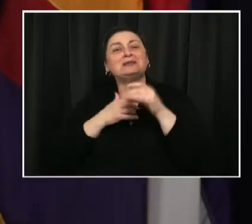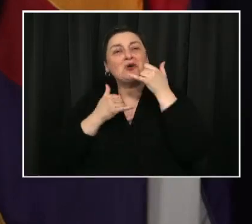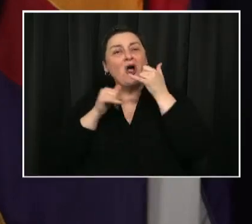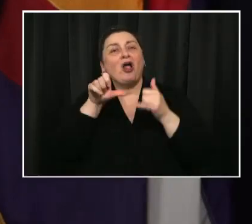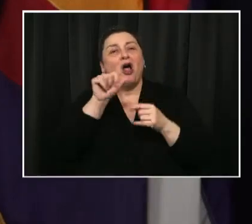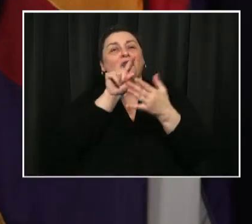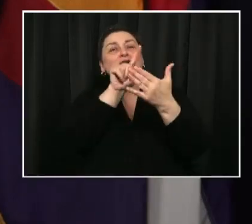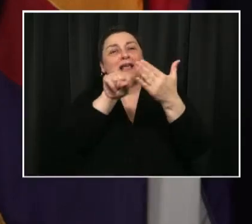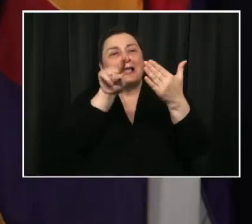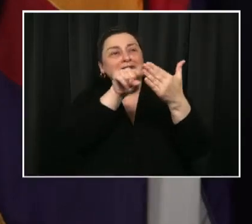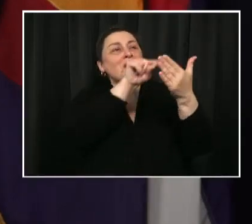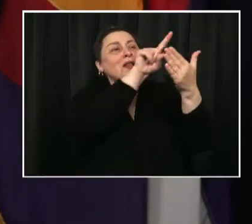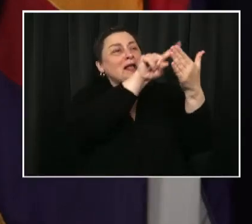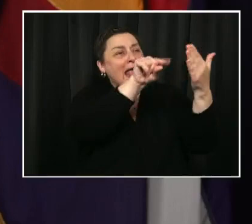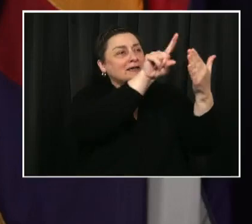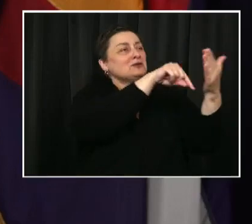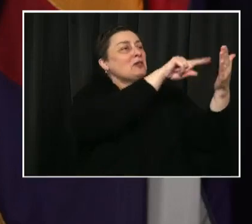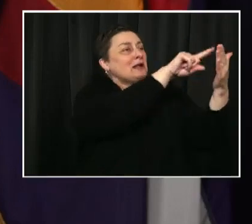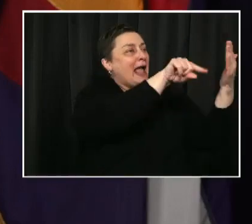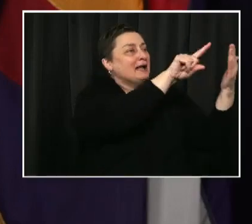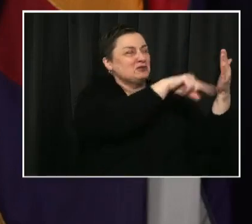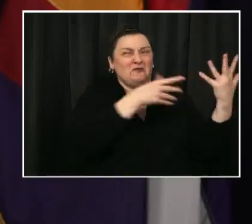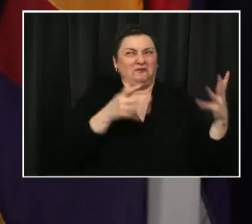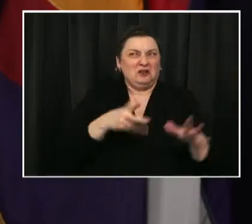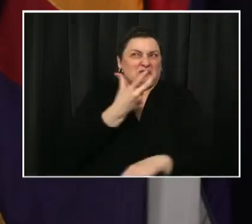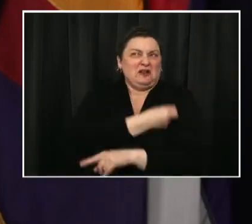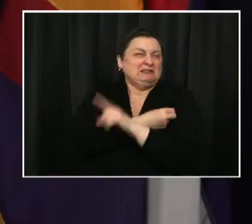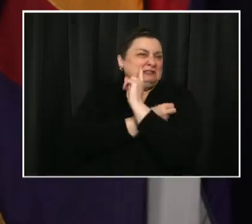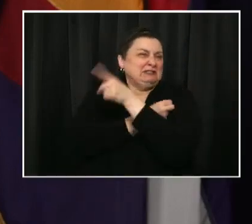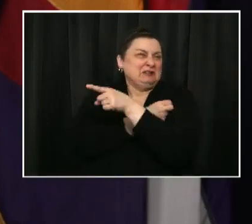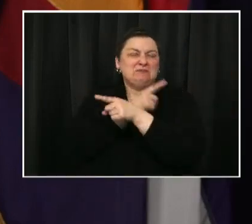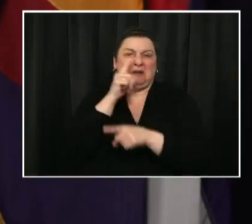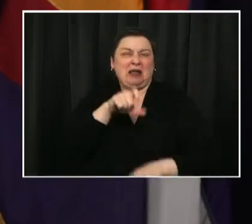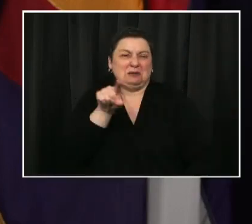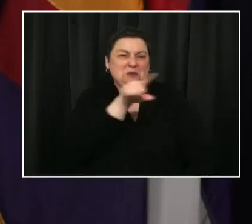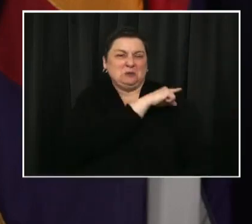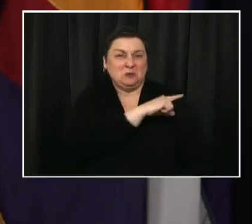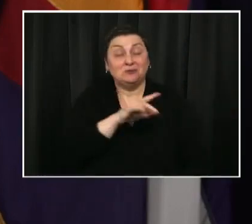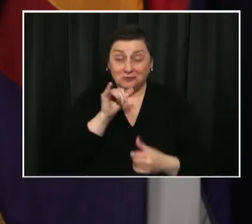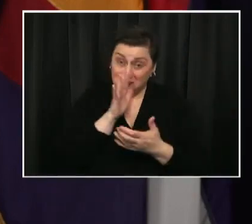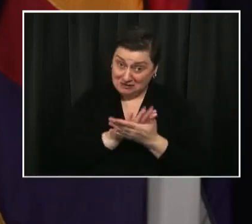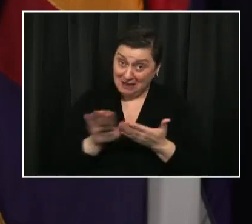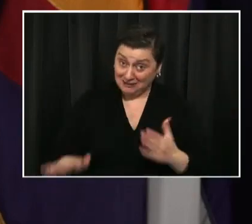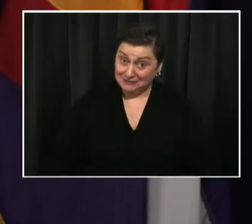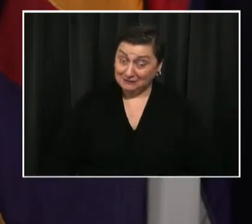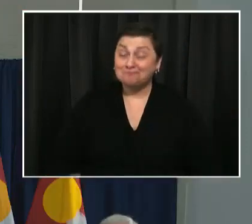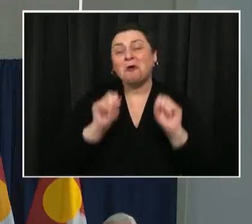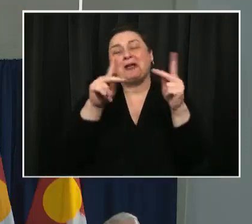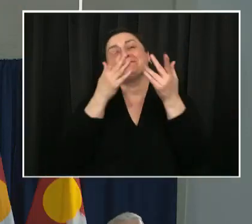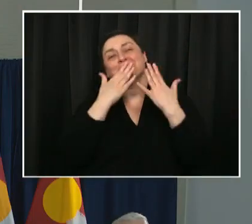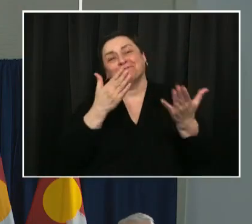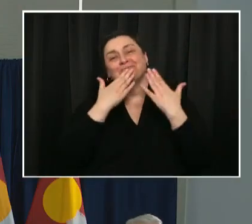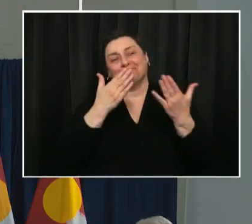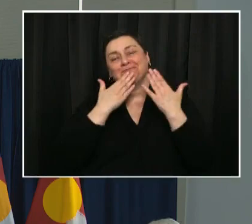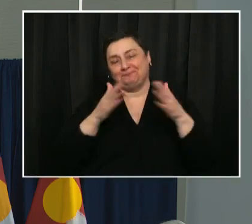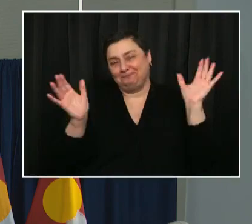remaining signups on other sites so as not to clog up the works. Thank you all.